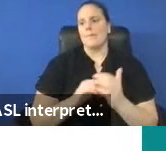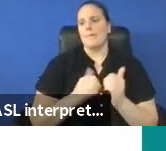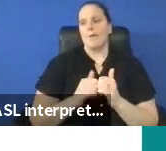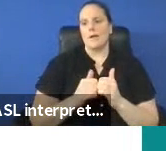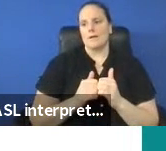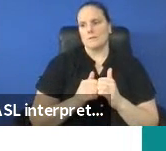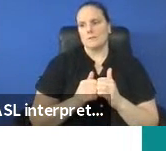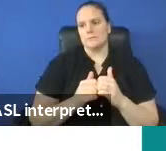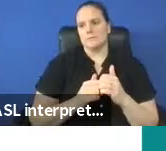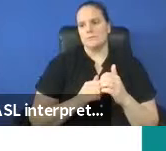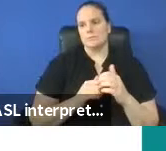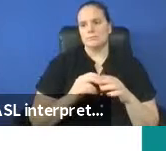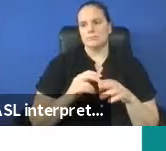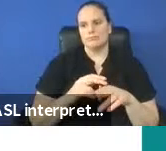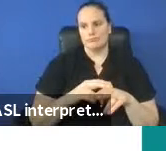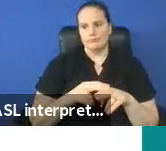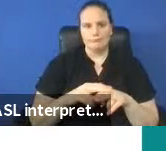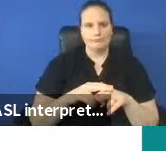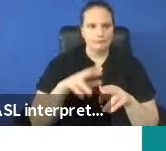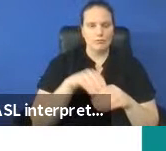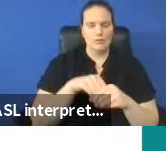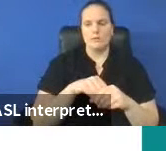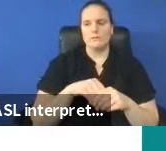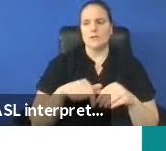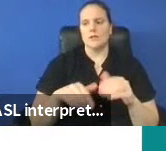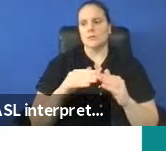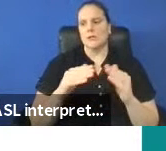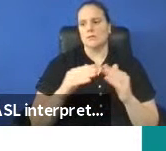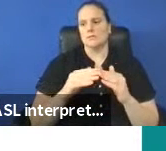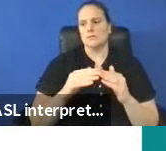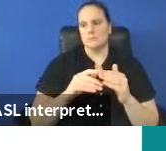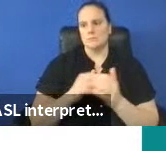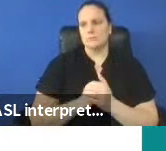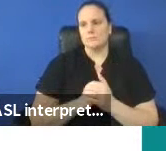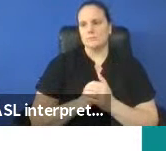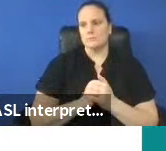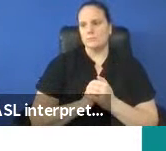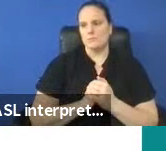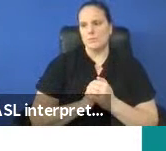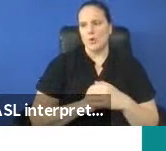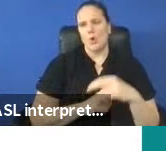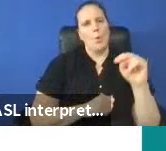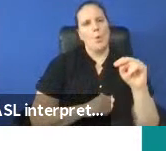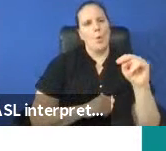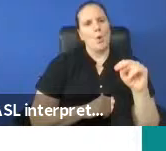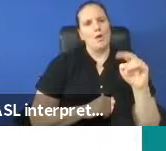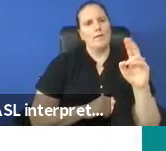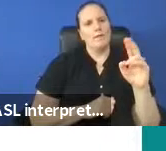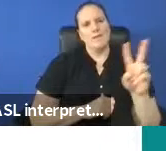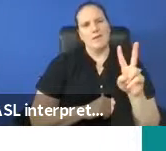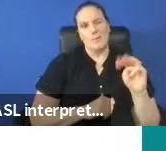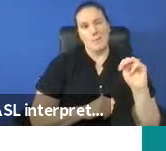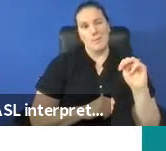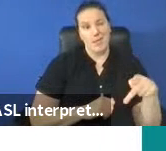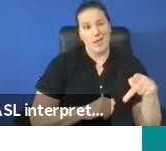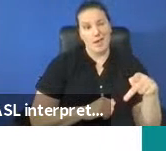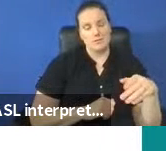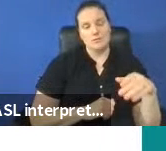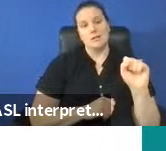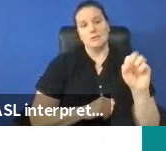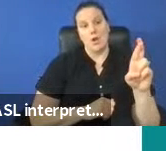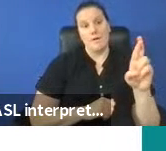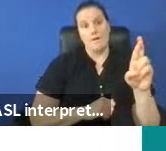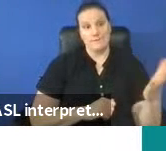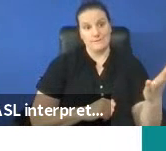downtown. Vancouver Interchanges, which is the northern part of Vancouver, Mill Plain up to SR 500.